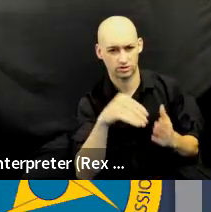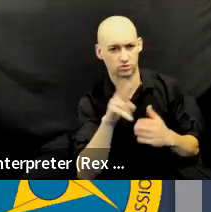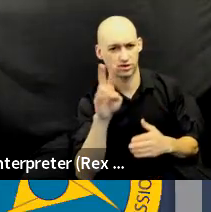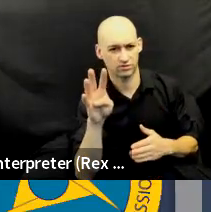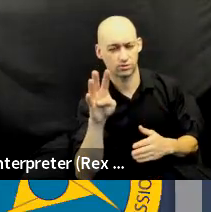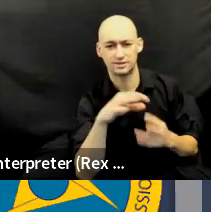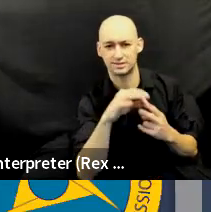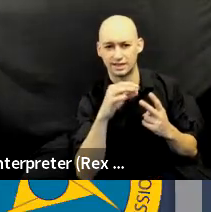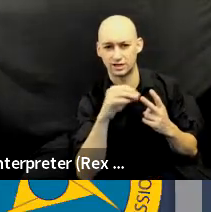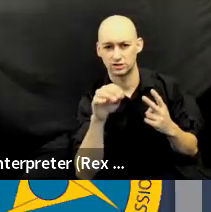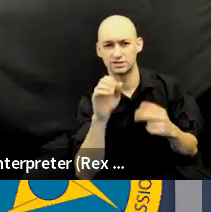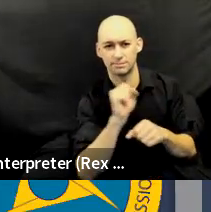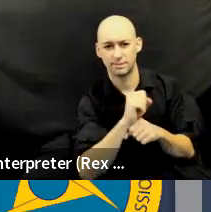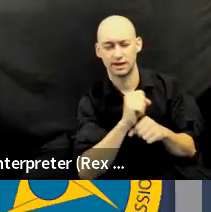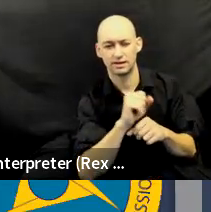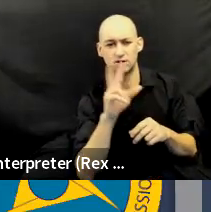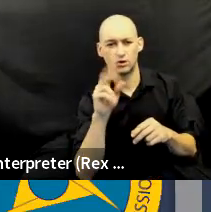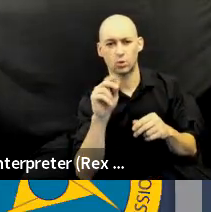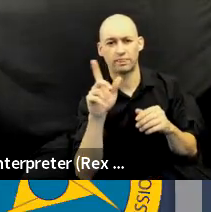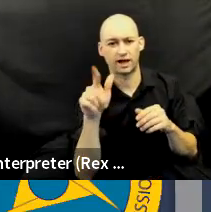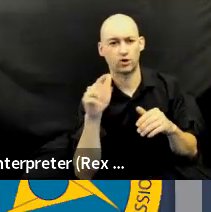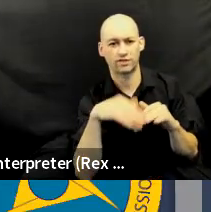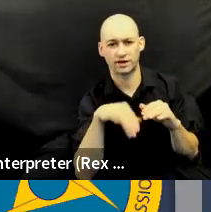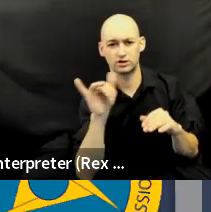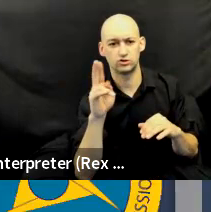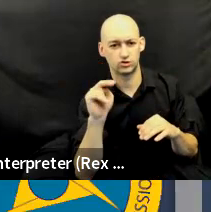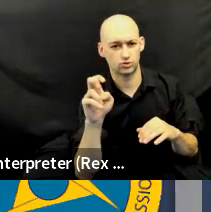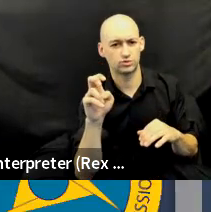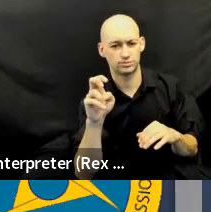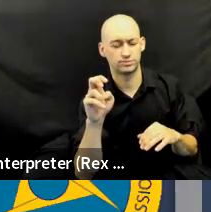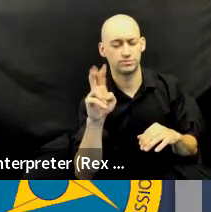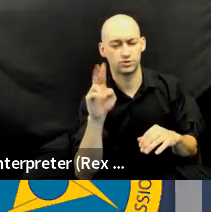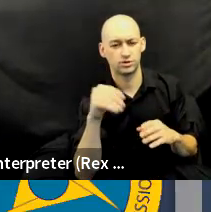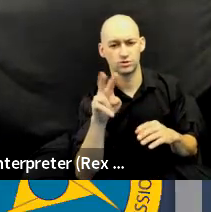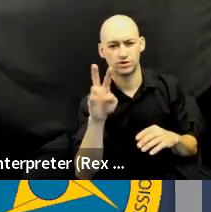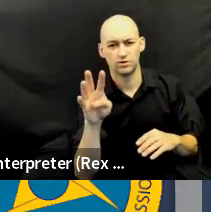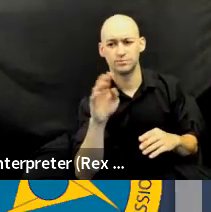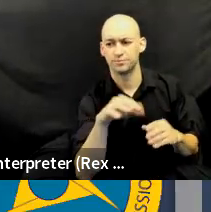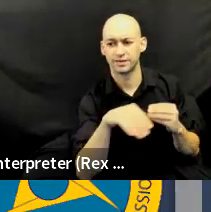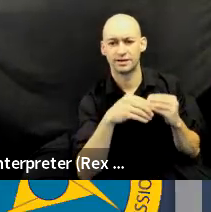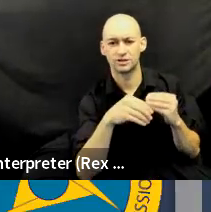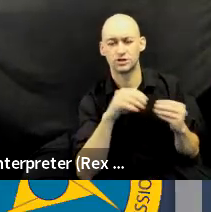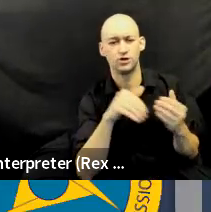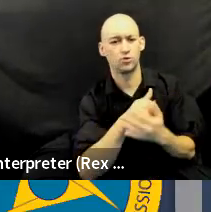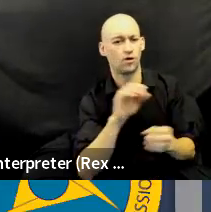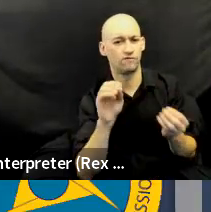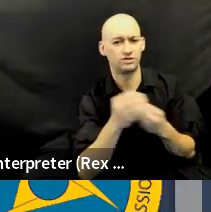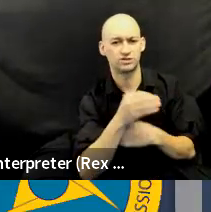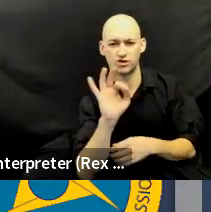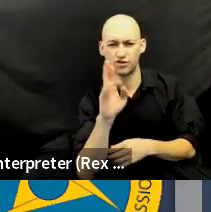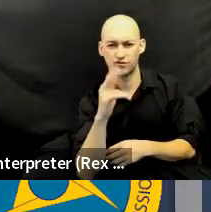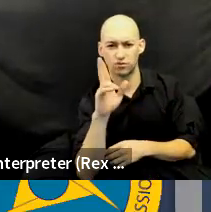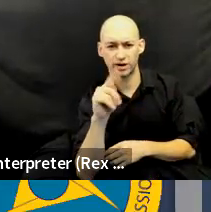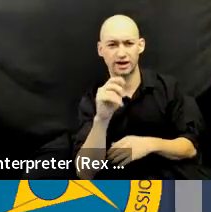than June 27th of 2024. In addition, we have a new office. It's called the Freight Infrastructure and